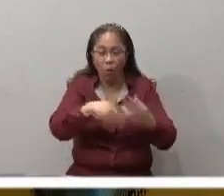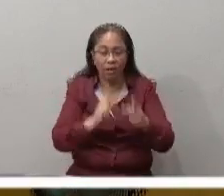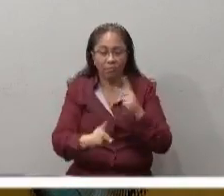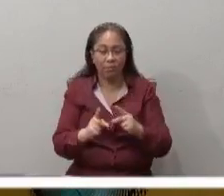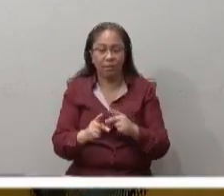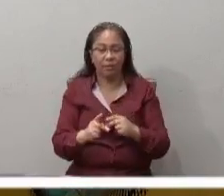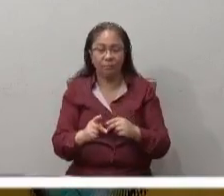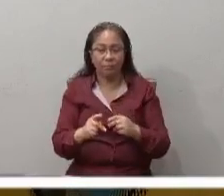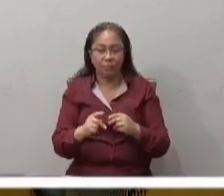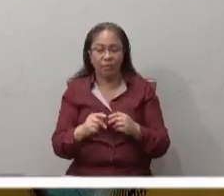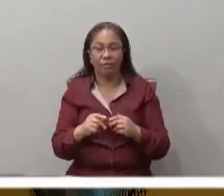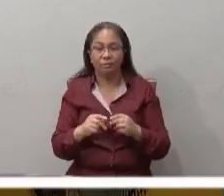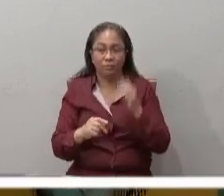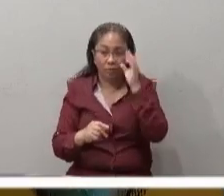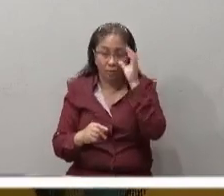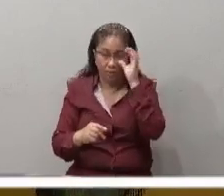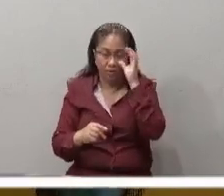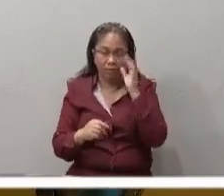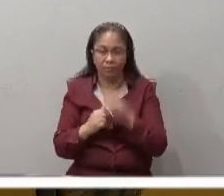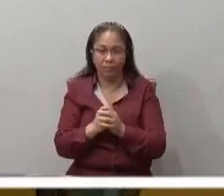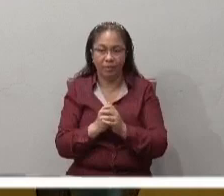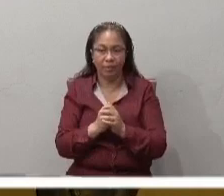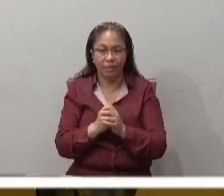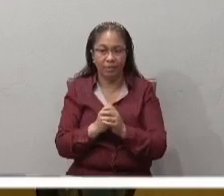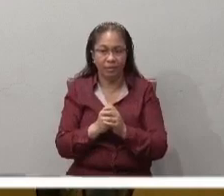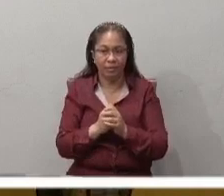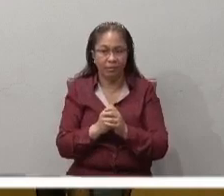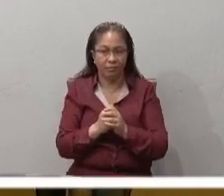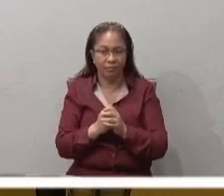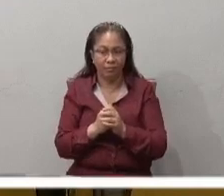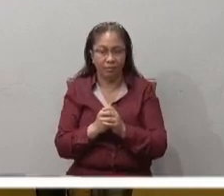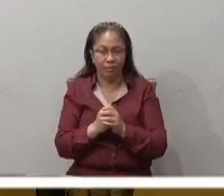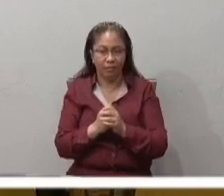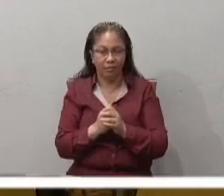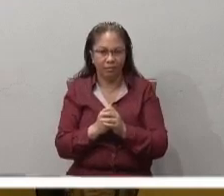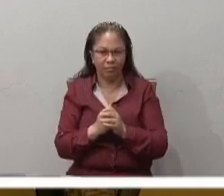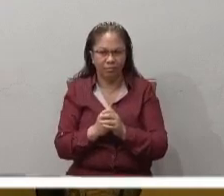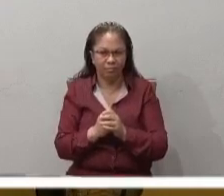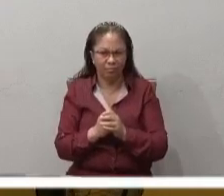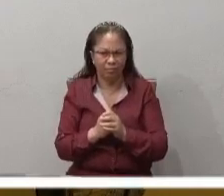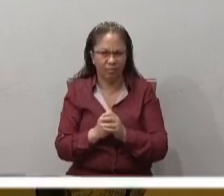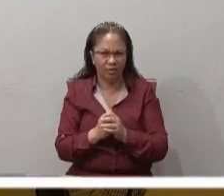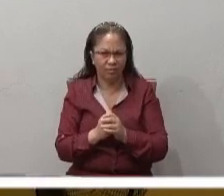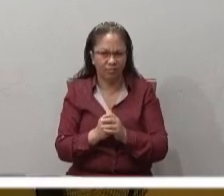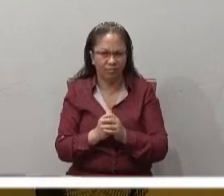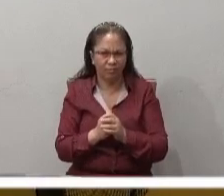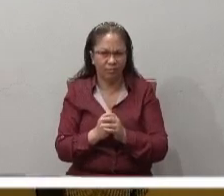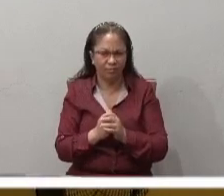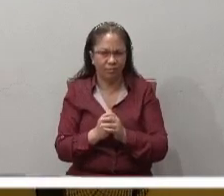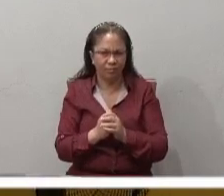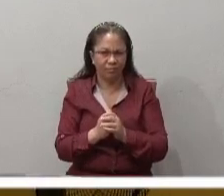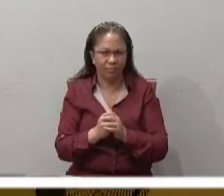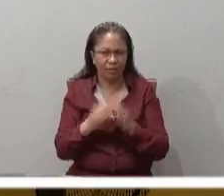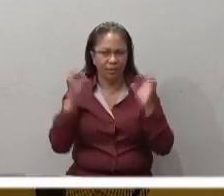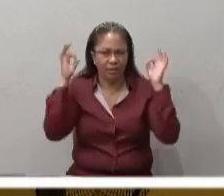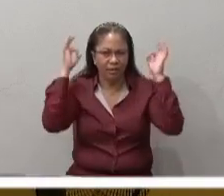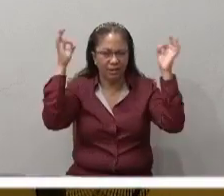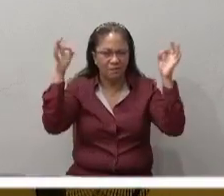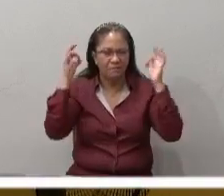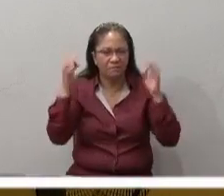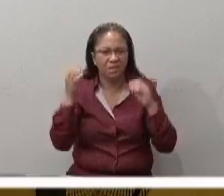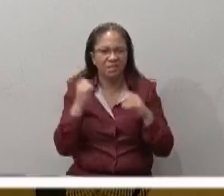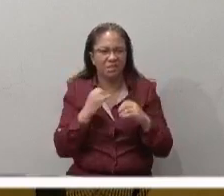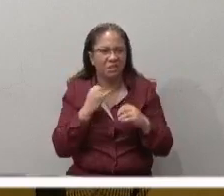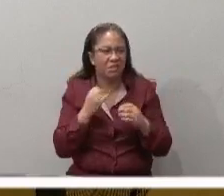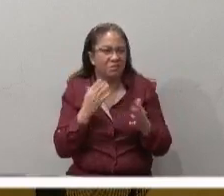the third element of the banquet is that this is mysterious or mystical or certainly heavenly, or at